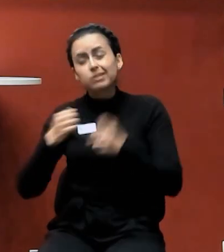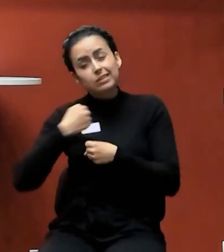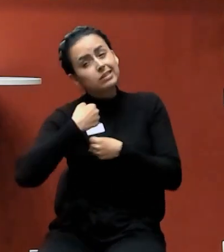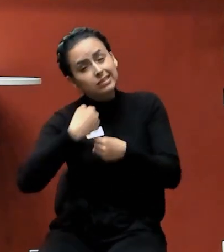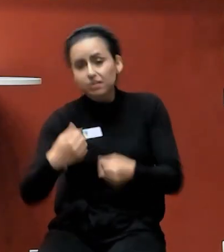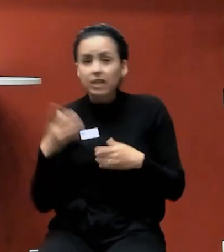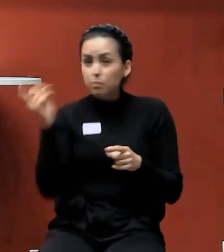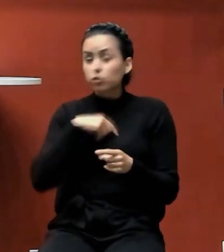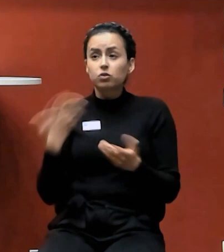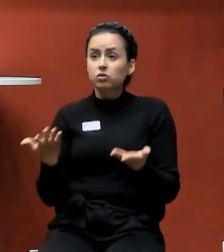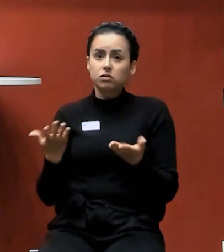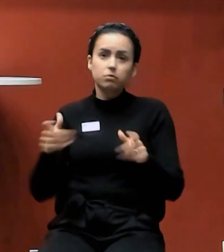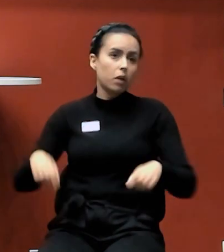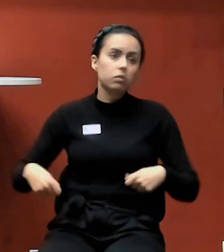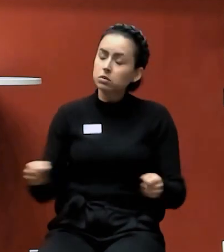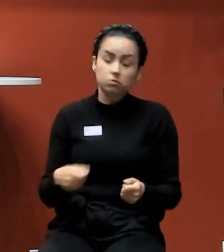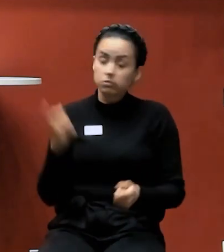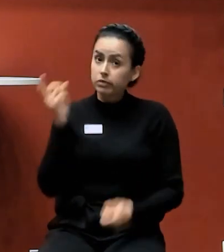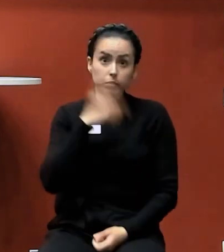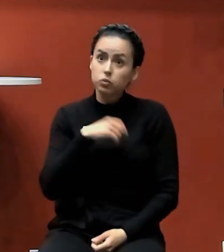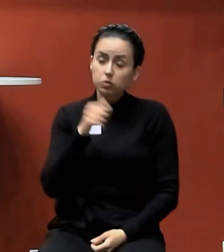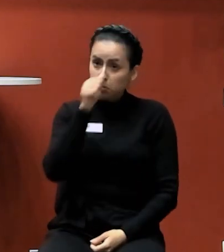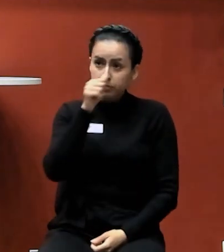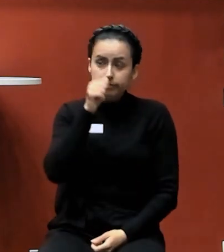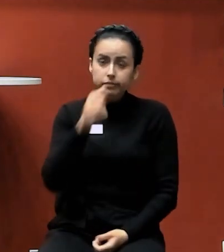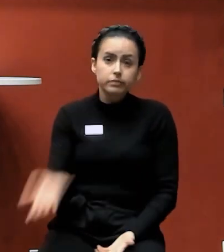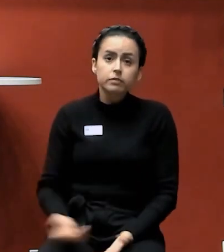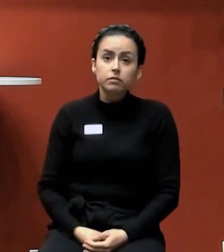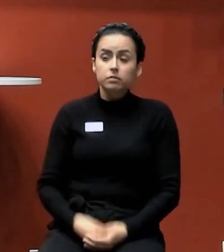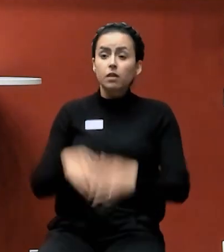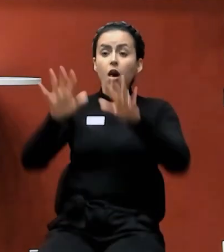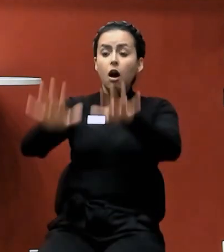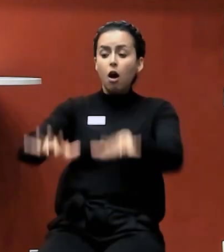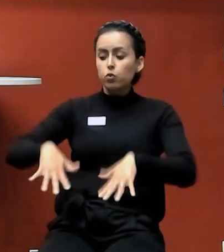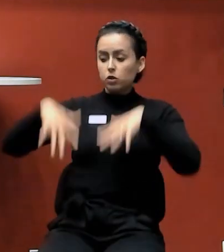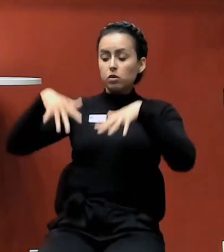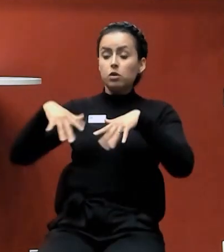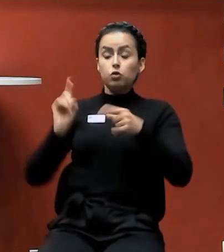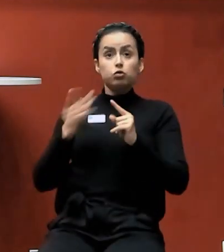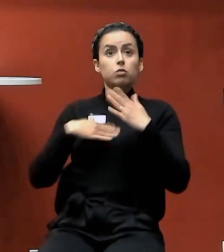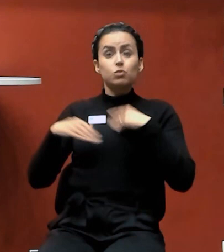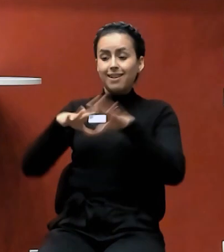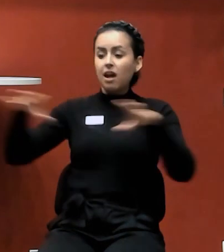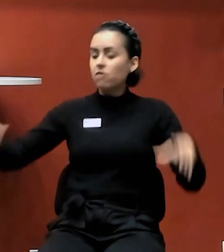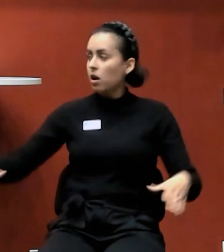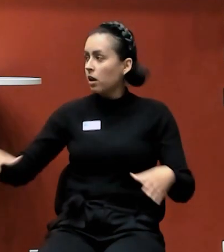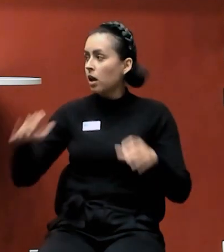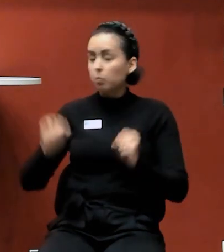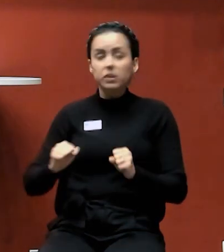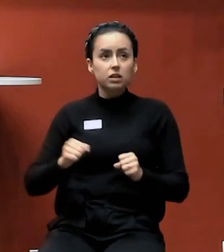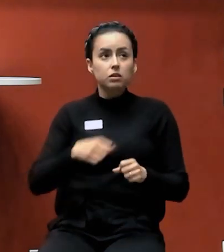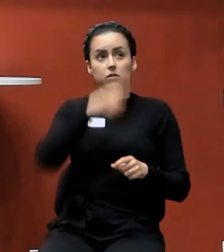to get through them in a wheelchair, not possible. You got into the auditorium. To get to the stage, you needed to get into a